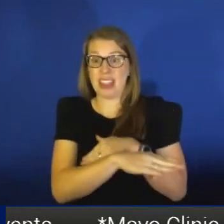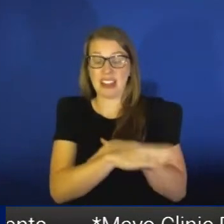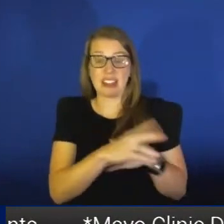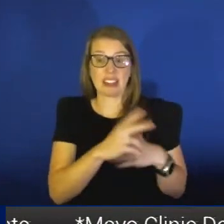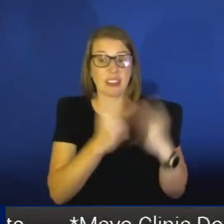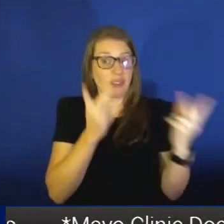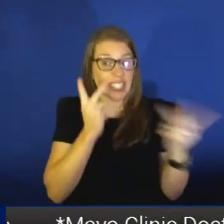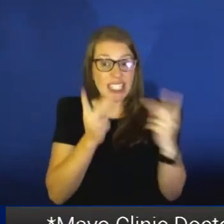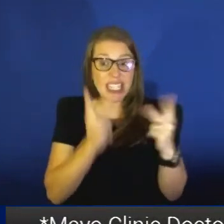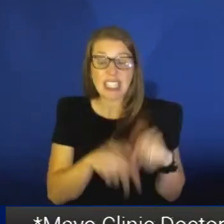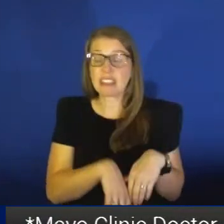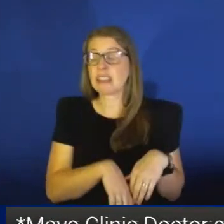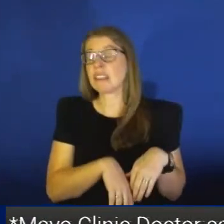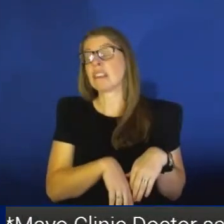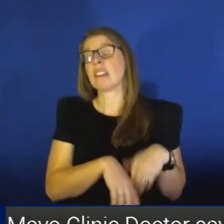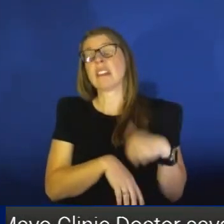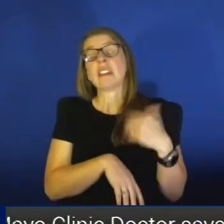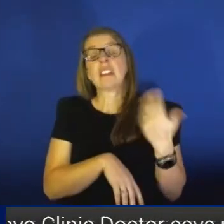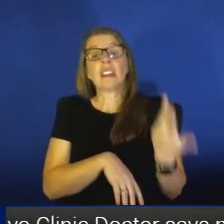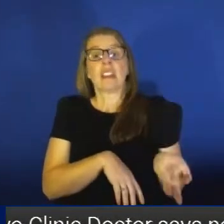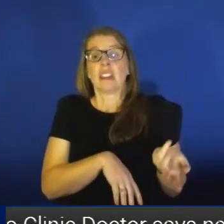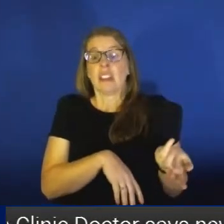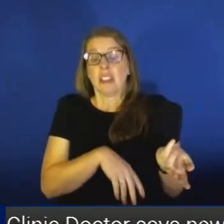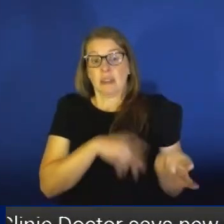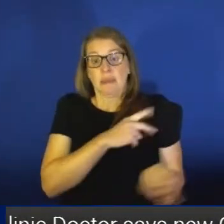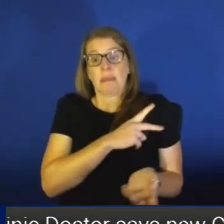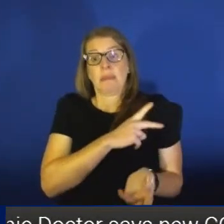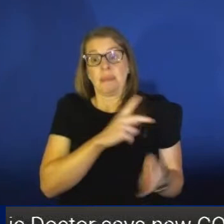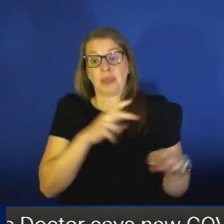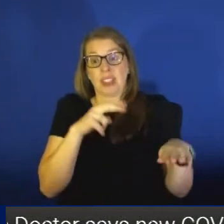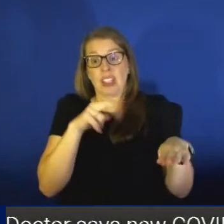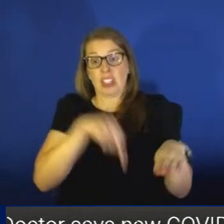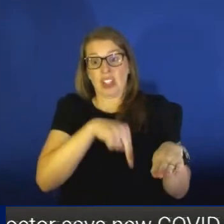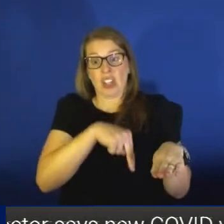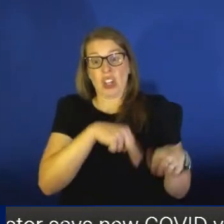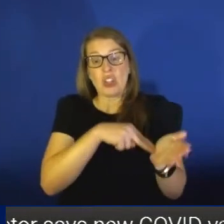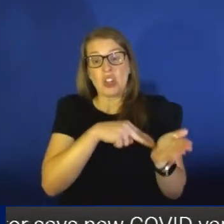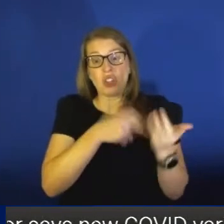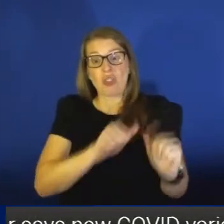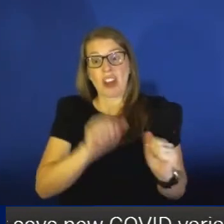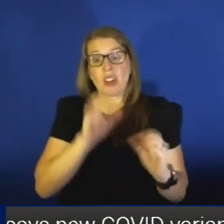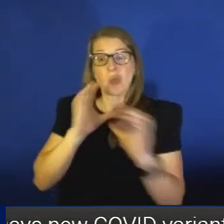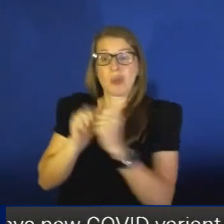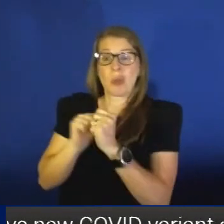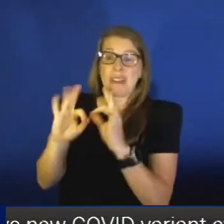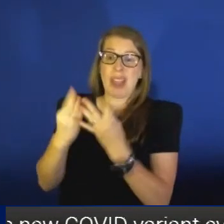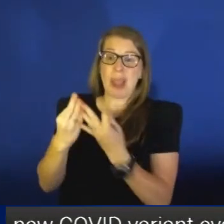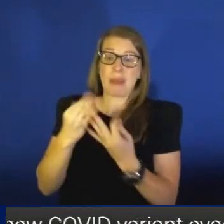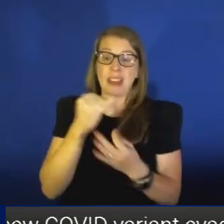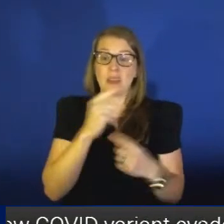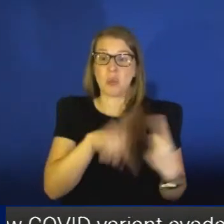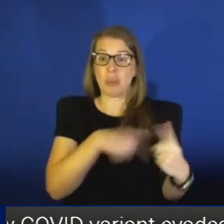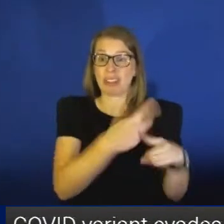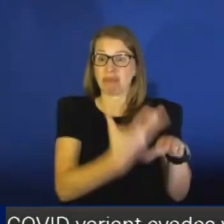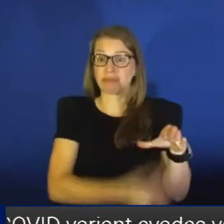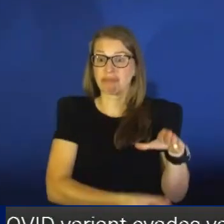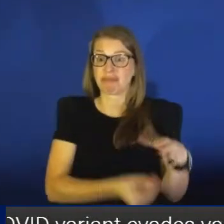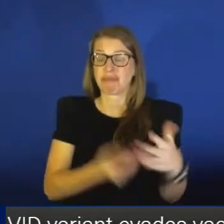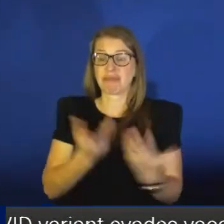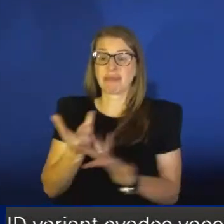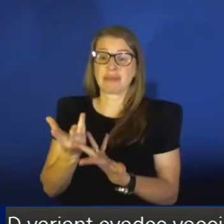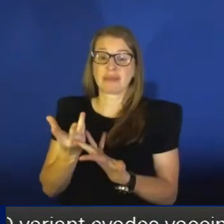take care of that patient after they passed away. It was the nurse that had to try and communicate with the family. That's a